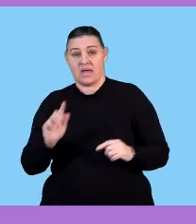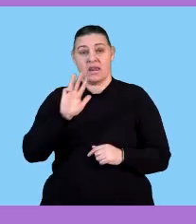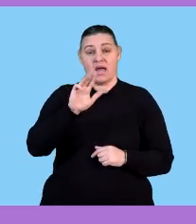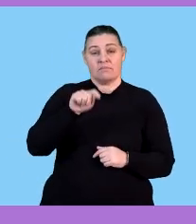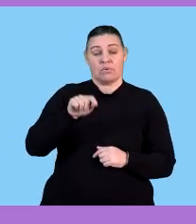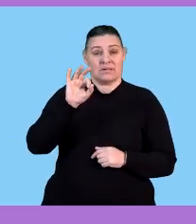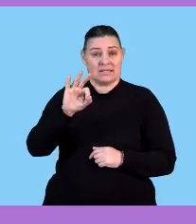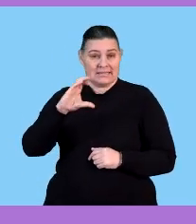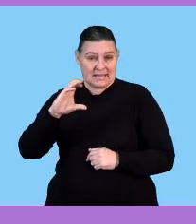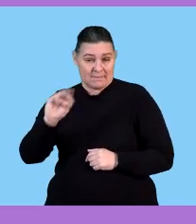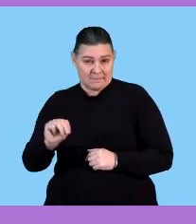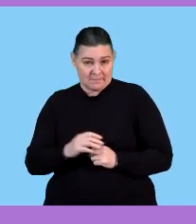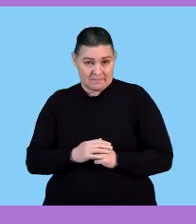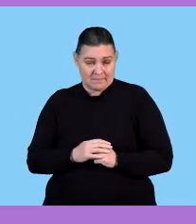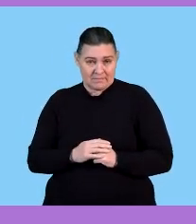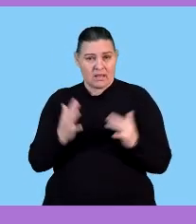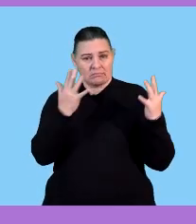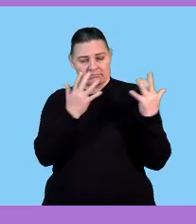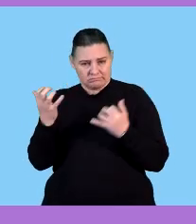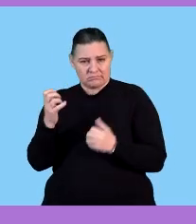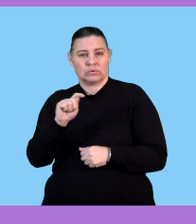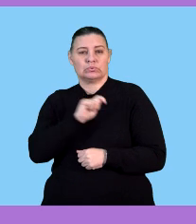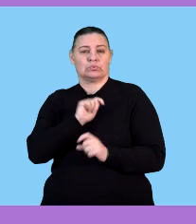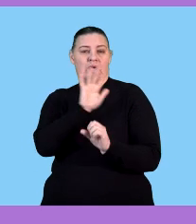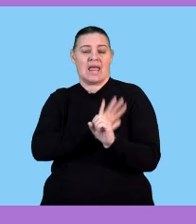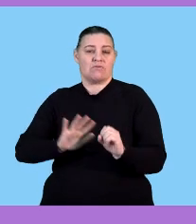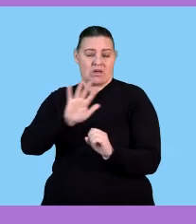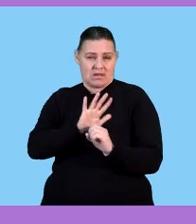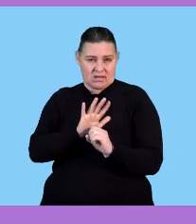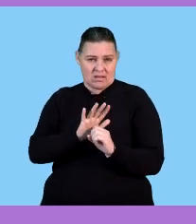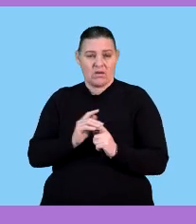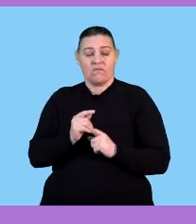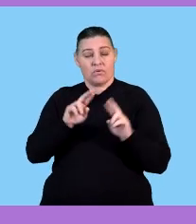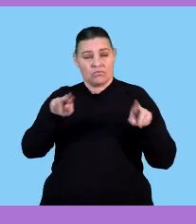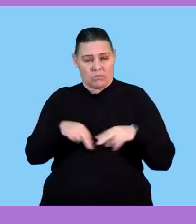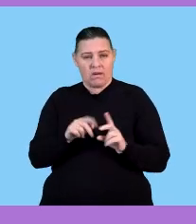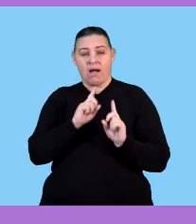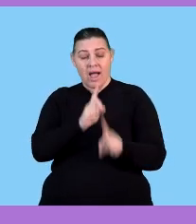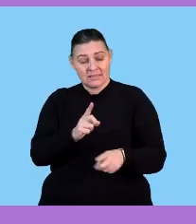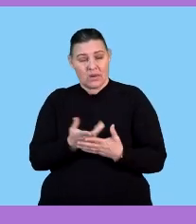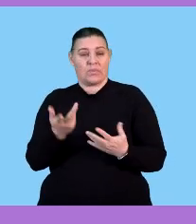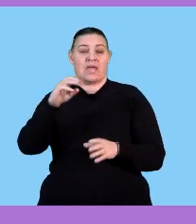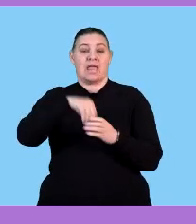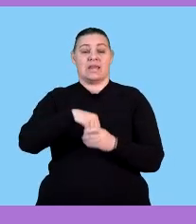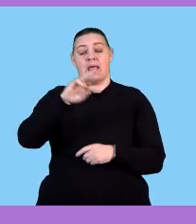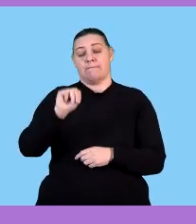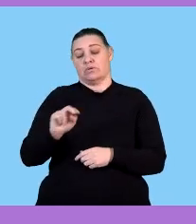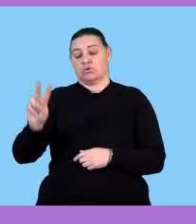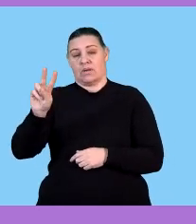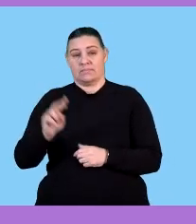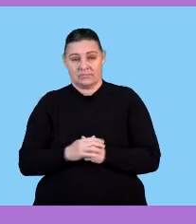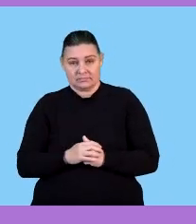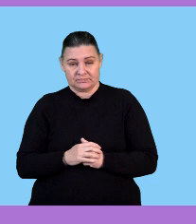measures 9.3 centimeters, calculate the real area of the room, give your answer in meters